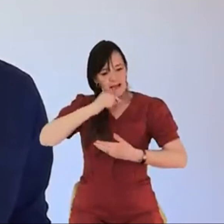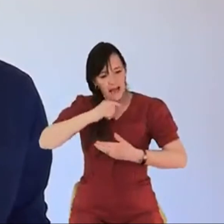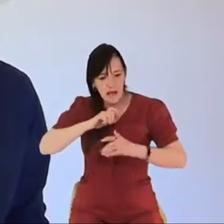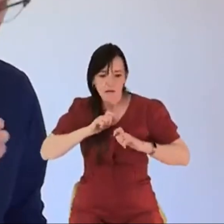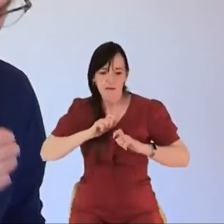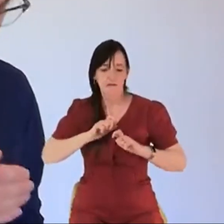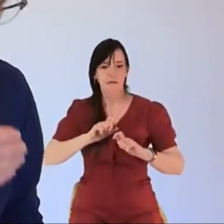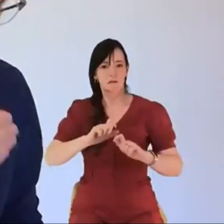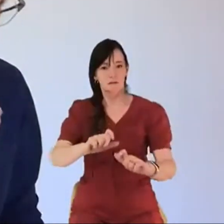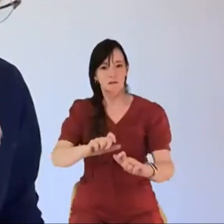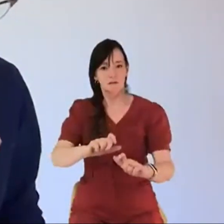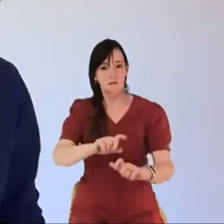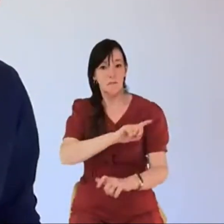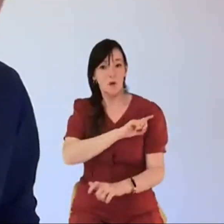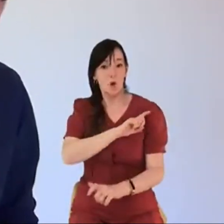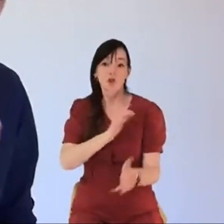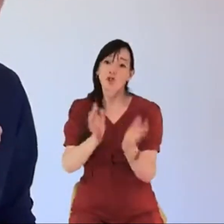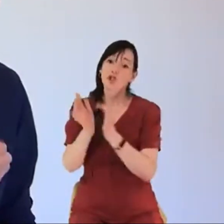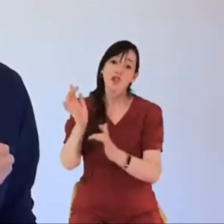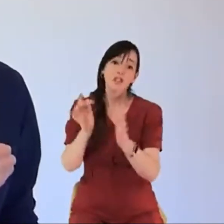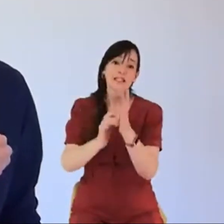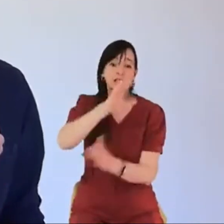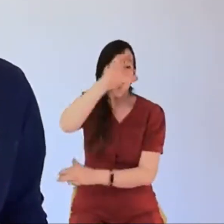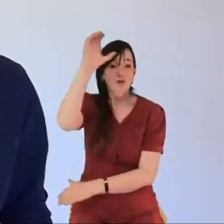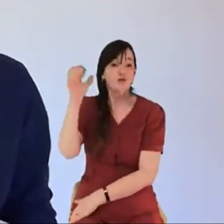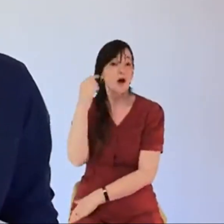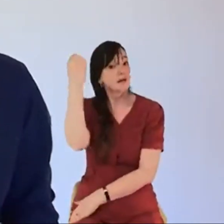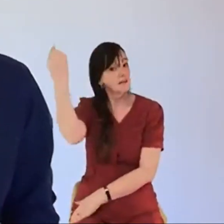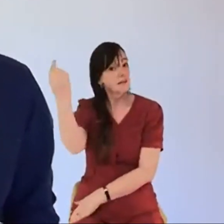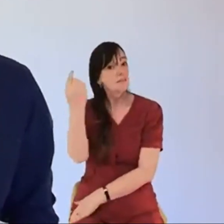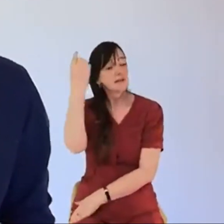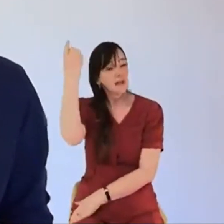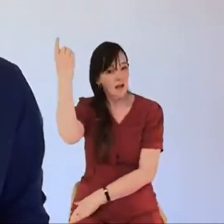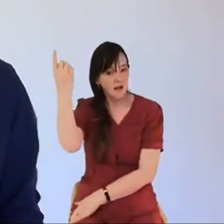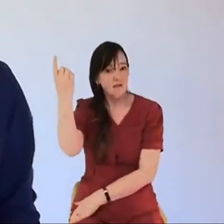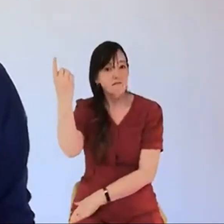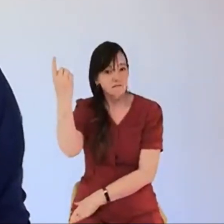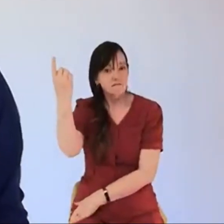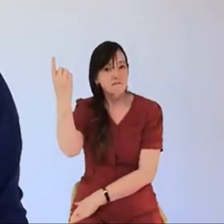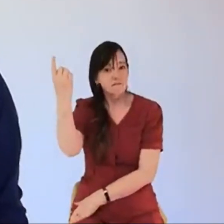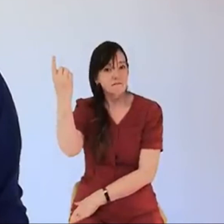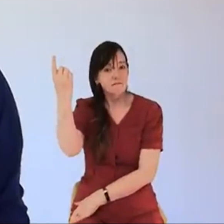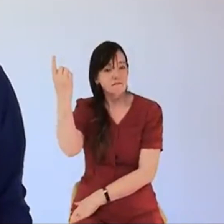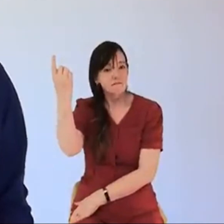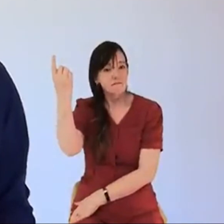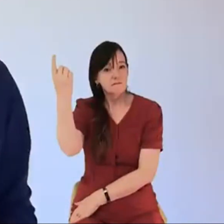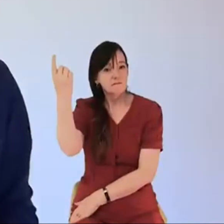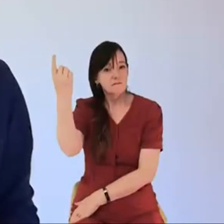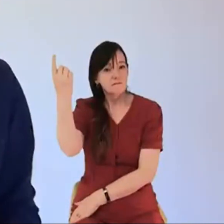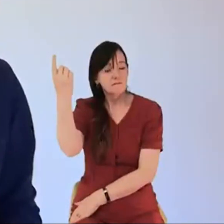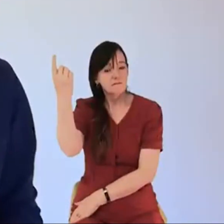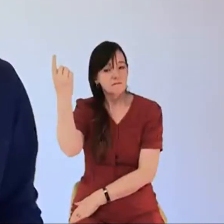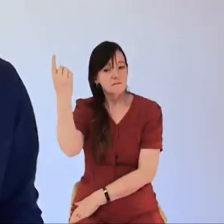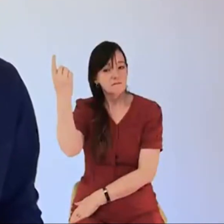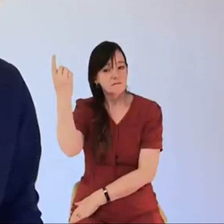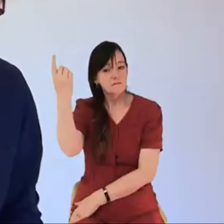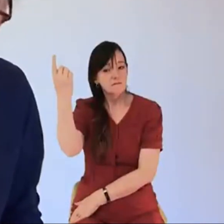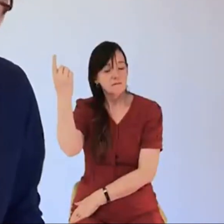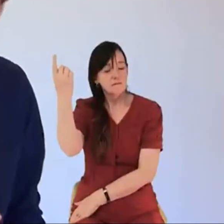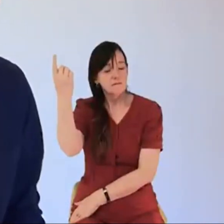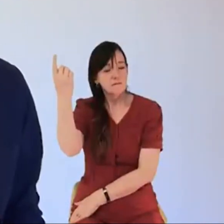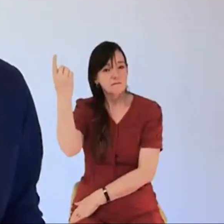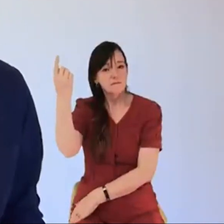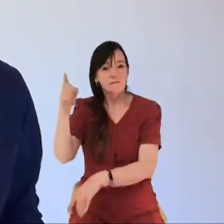because jesus christ himself and god our father are